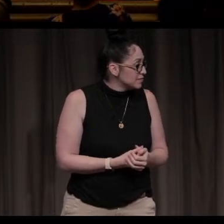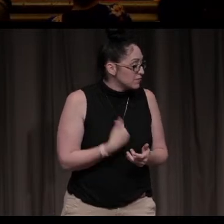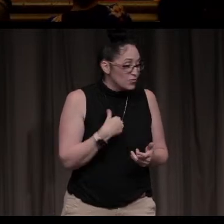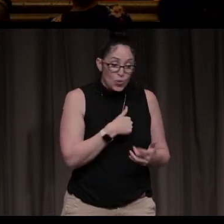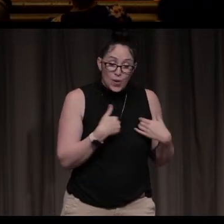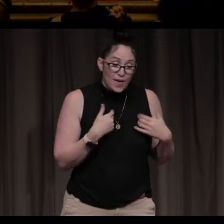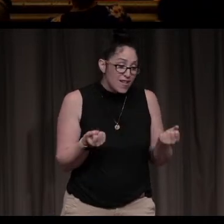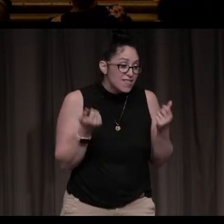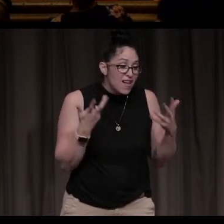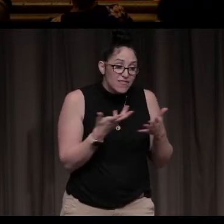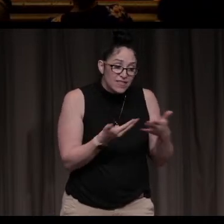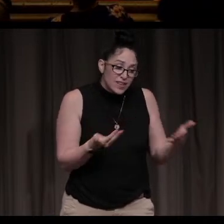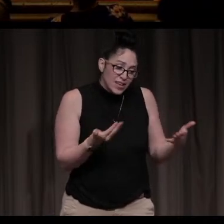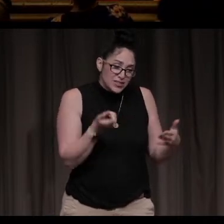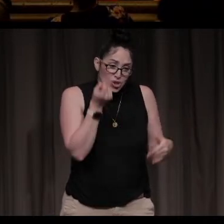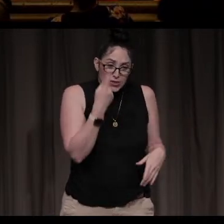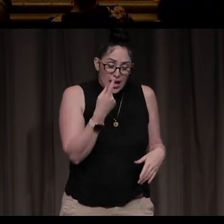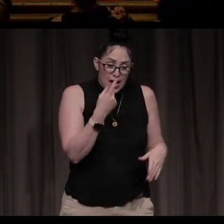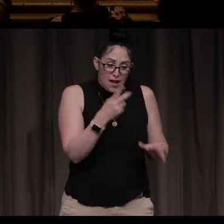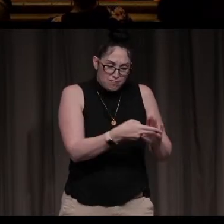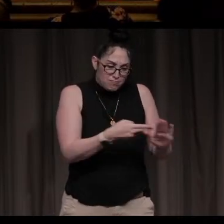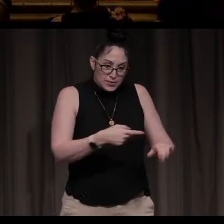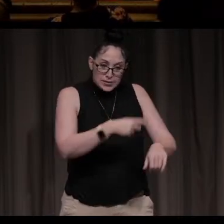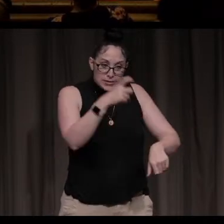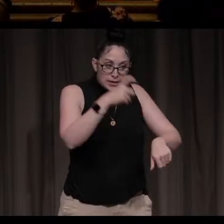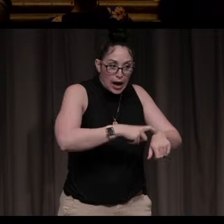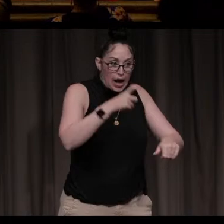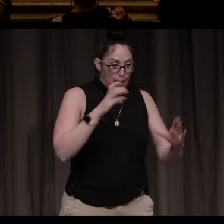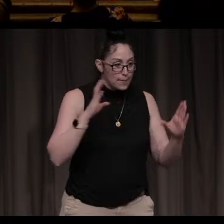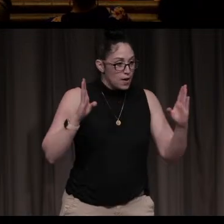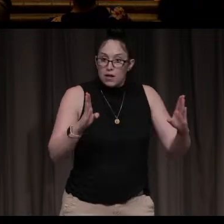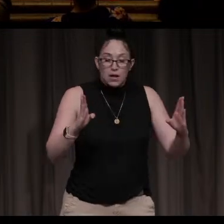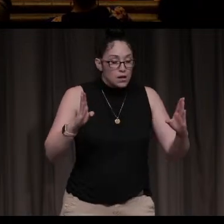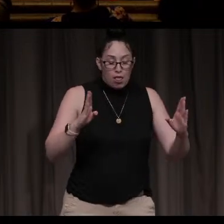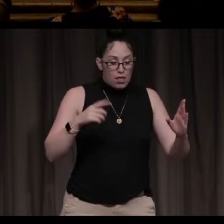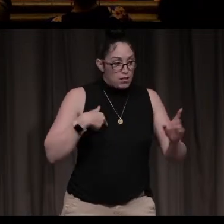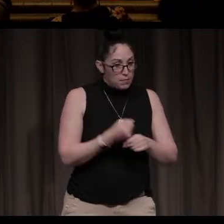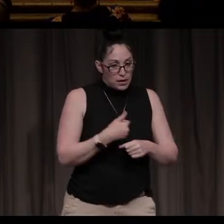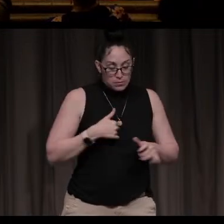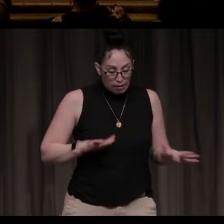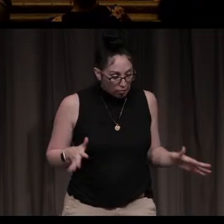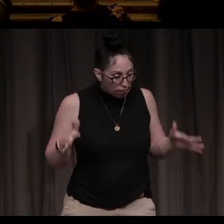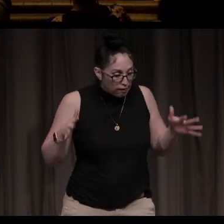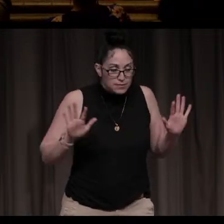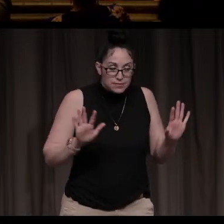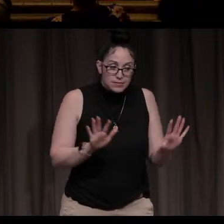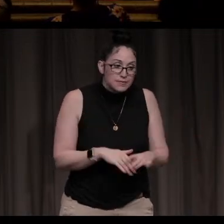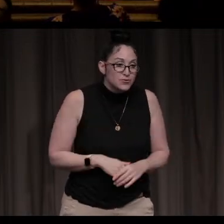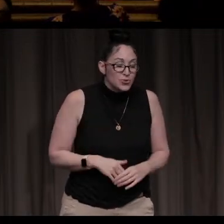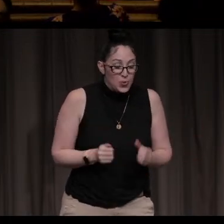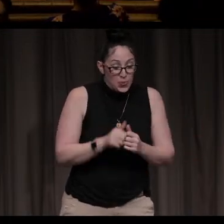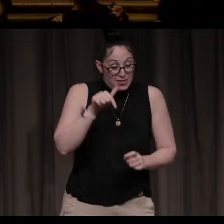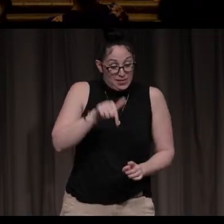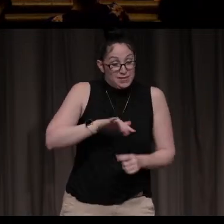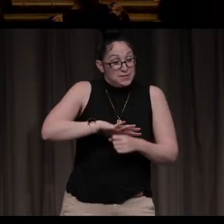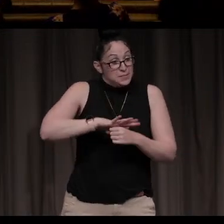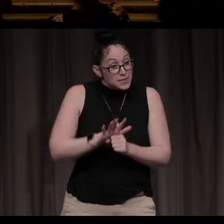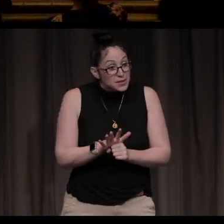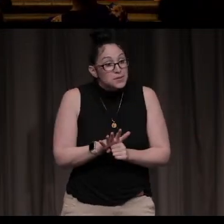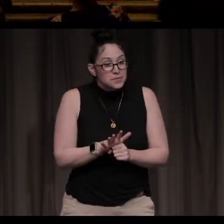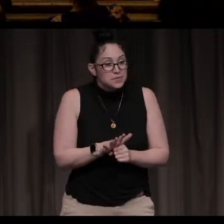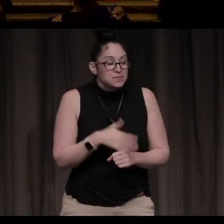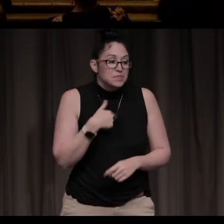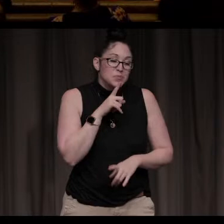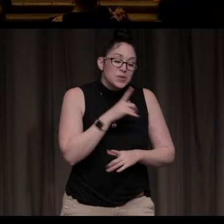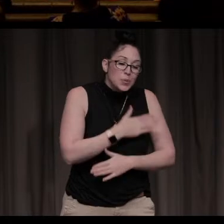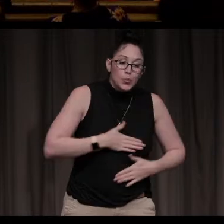putting a time on it is very nerve-wracking for me. So with this pandemic, I really